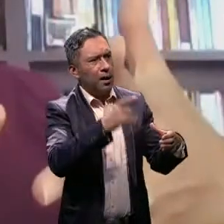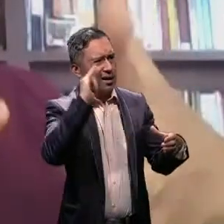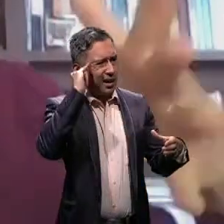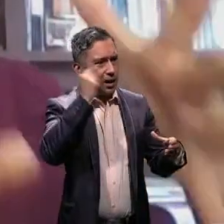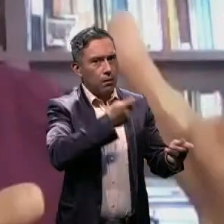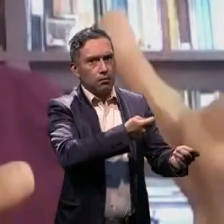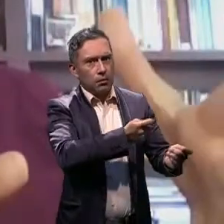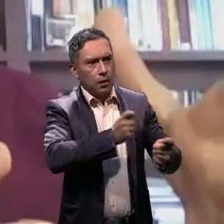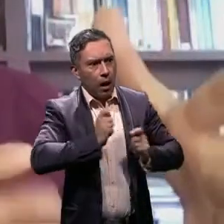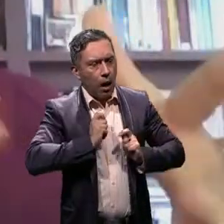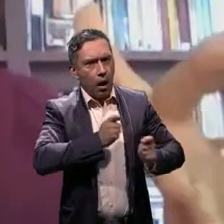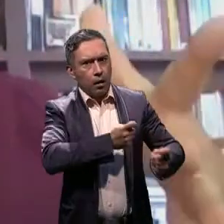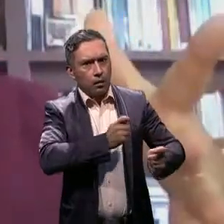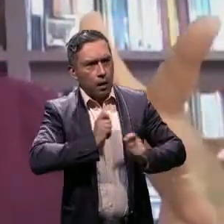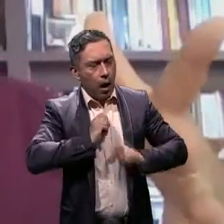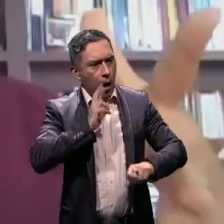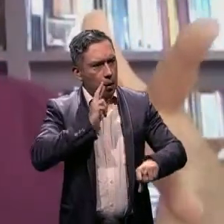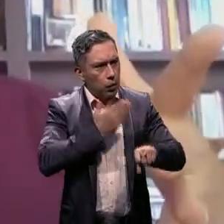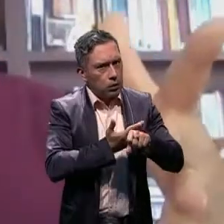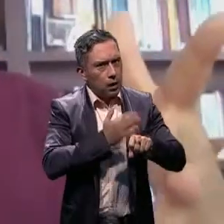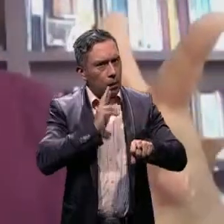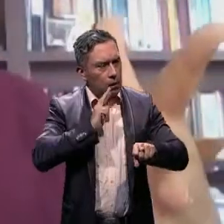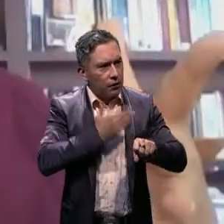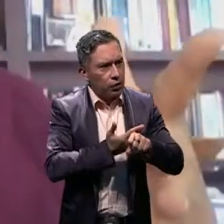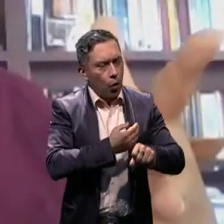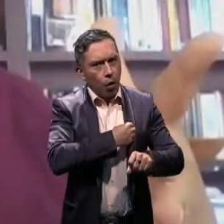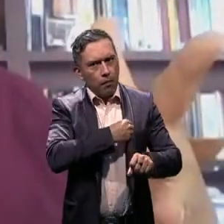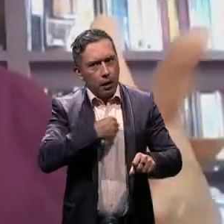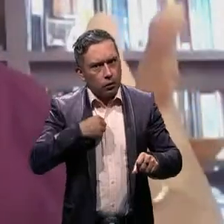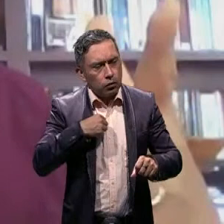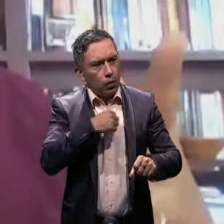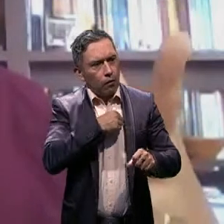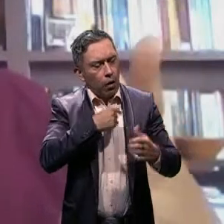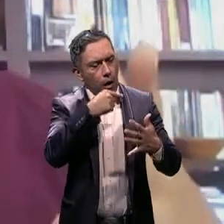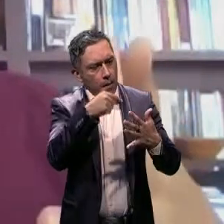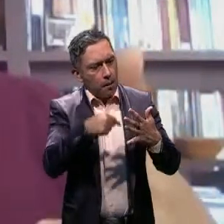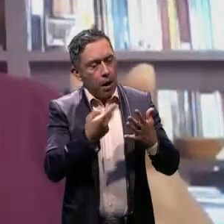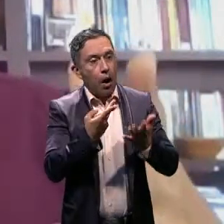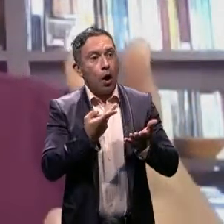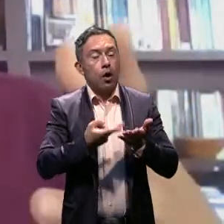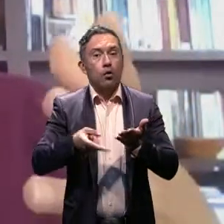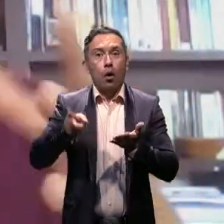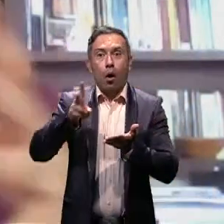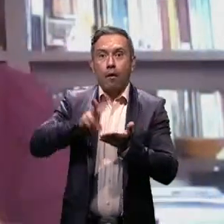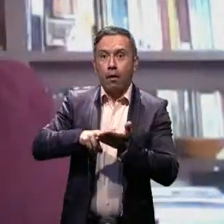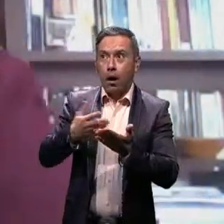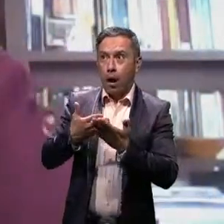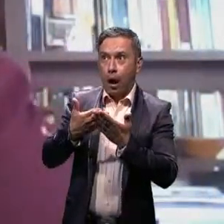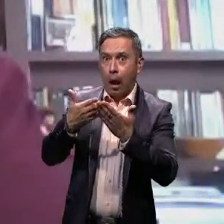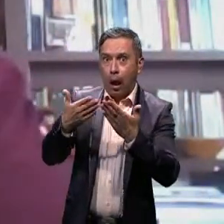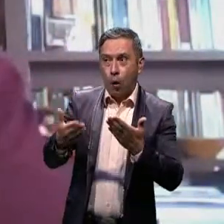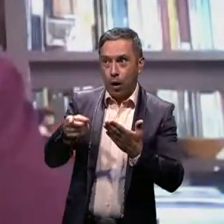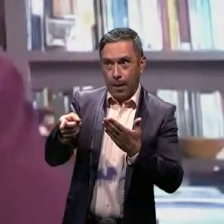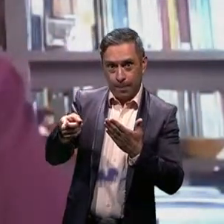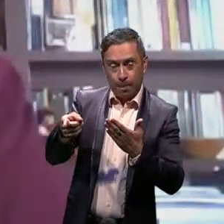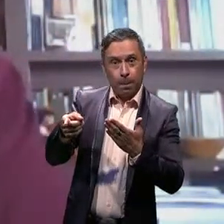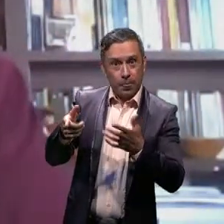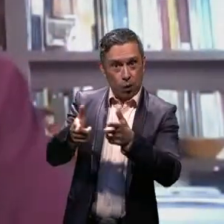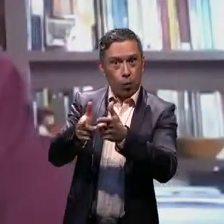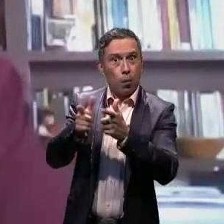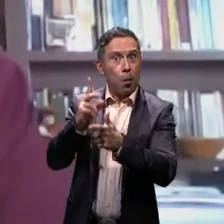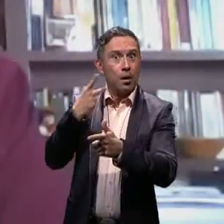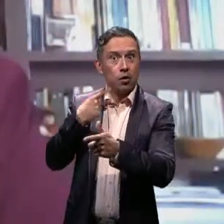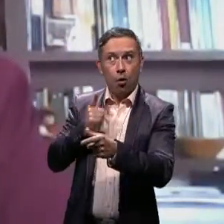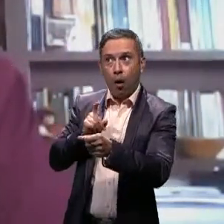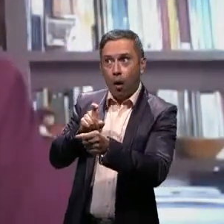collective obligations already, and I have my home obligations. And now I have to take on an additional role within